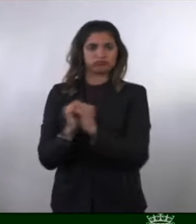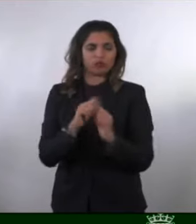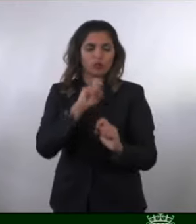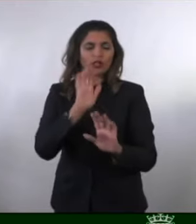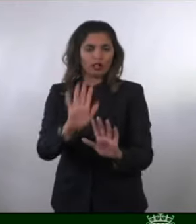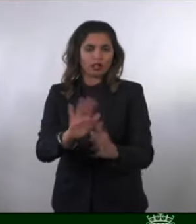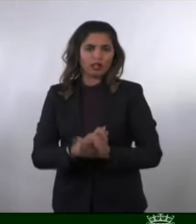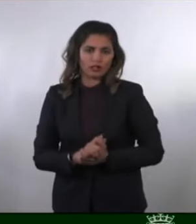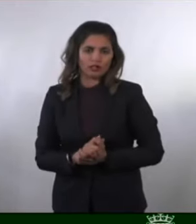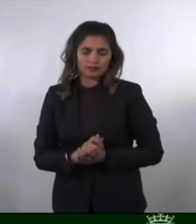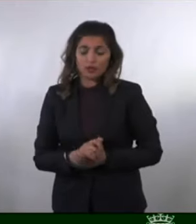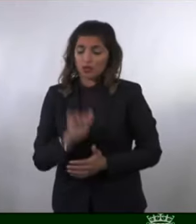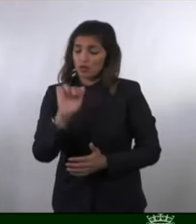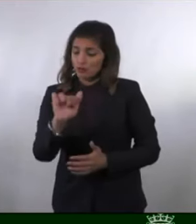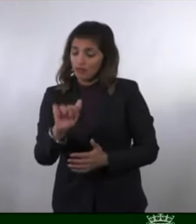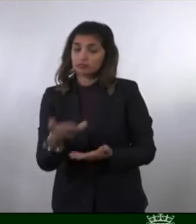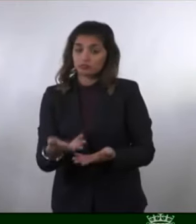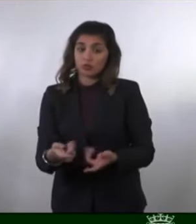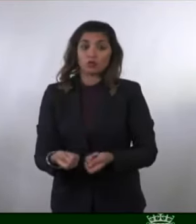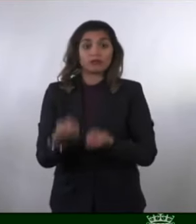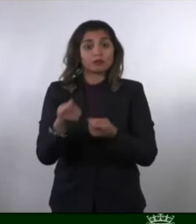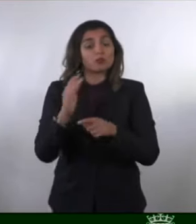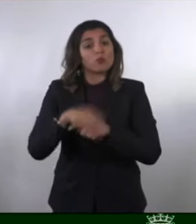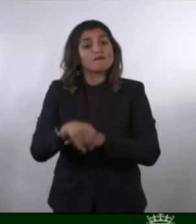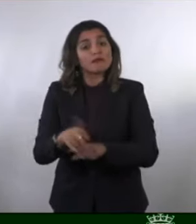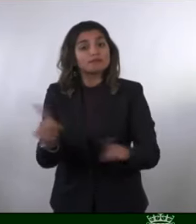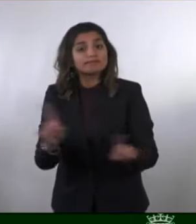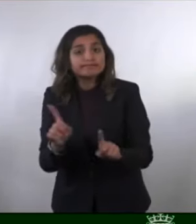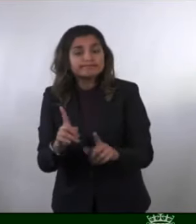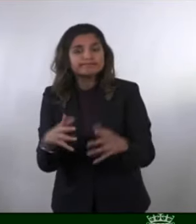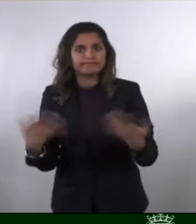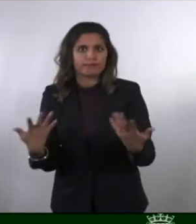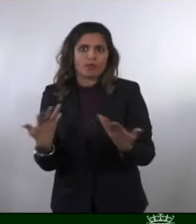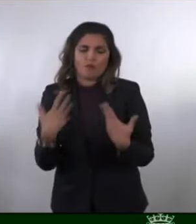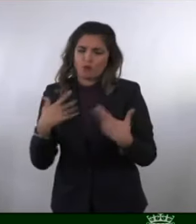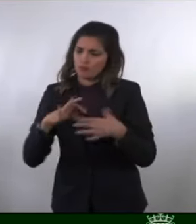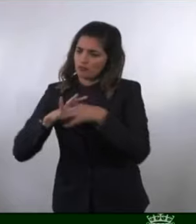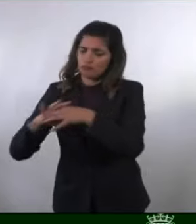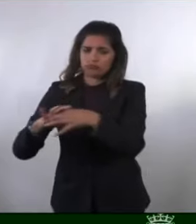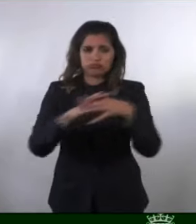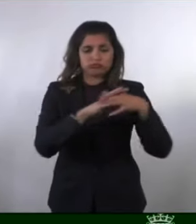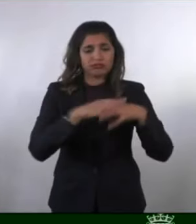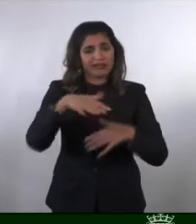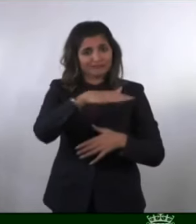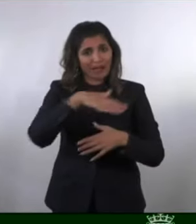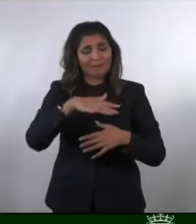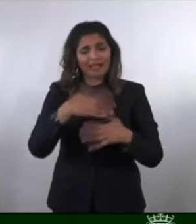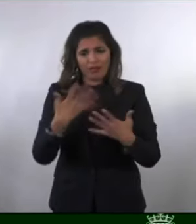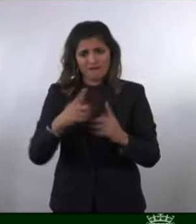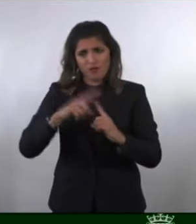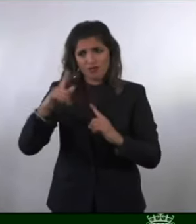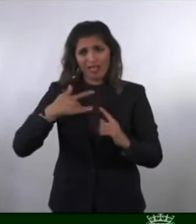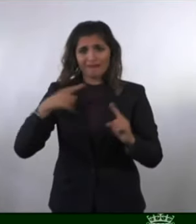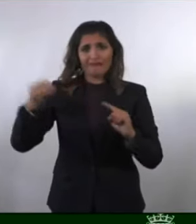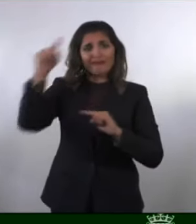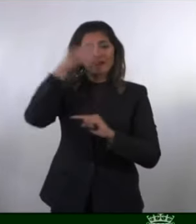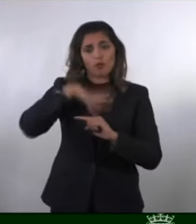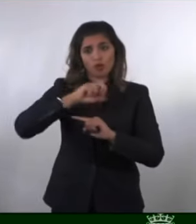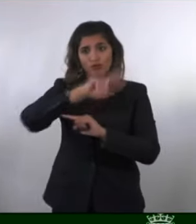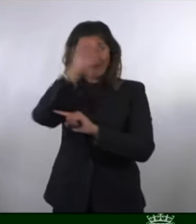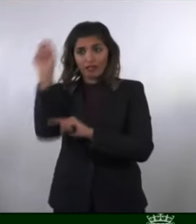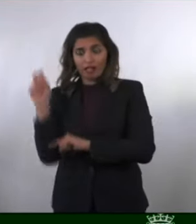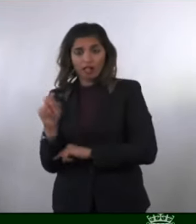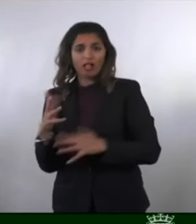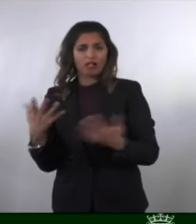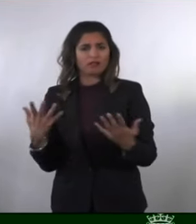takes about the enormous number of ties that we have and family ties between the UK and the Republic of